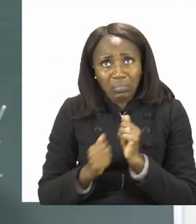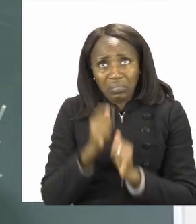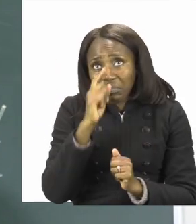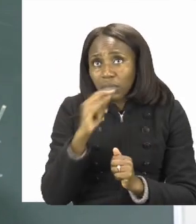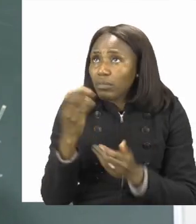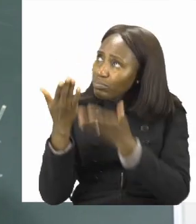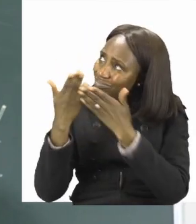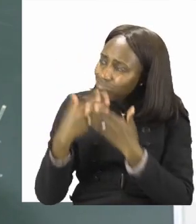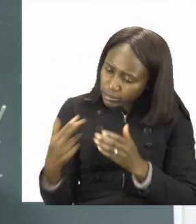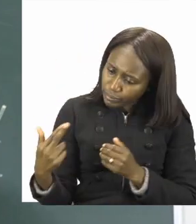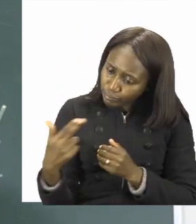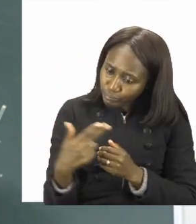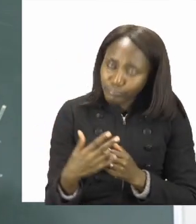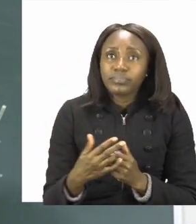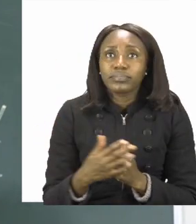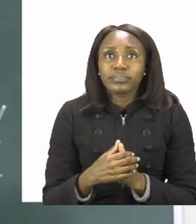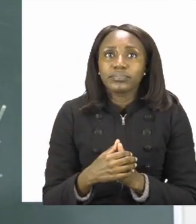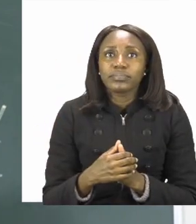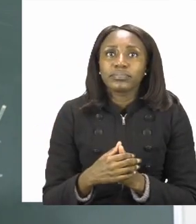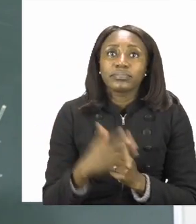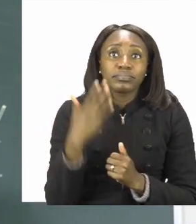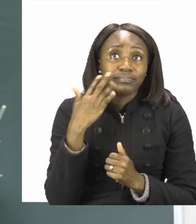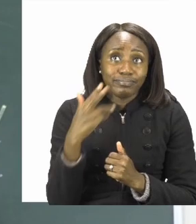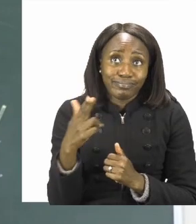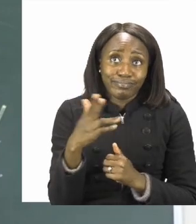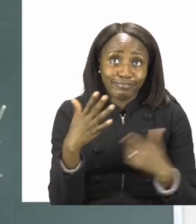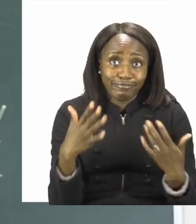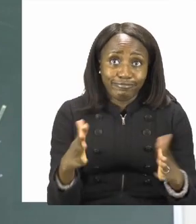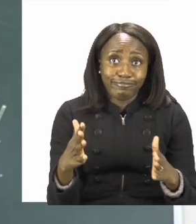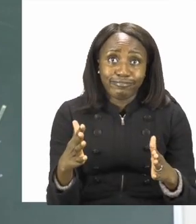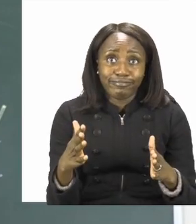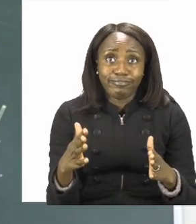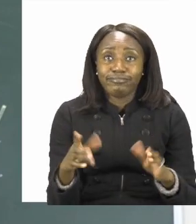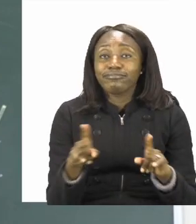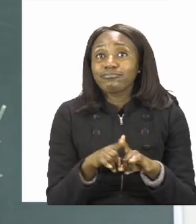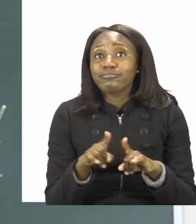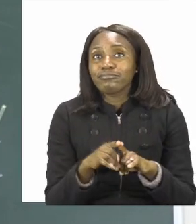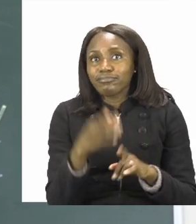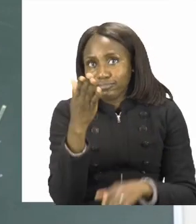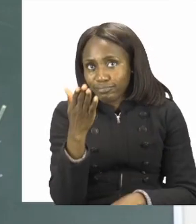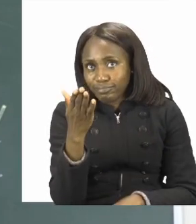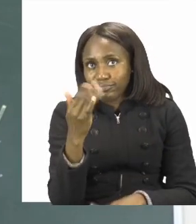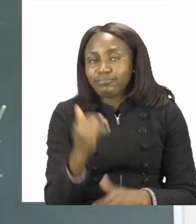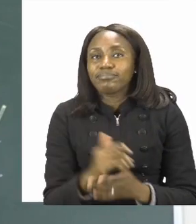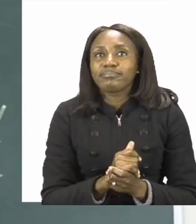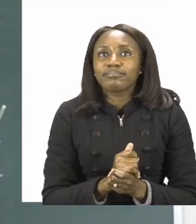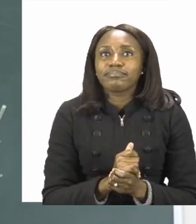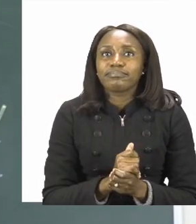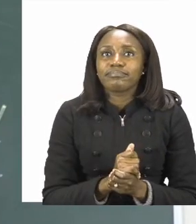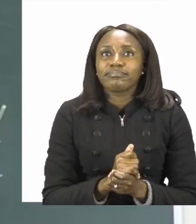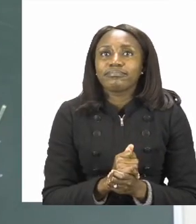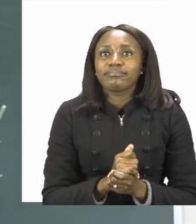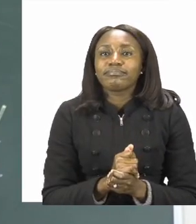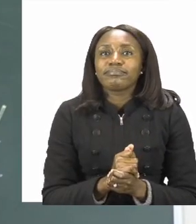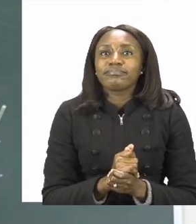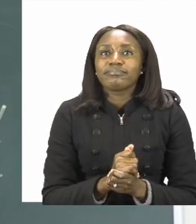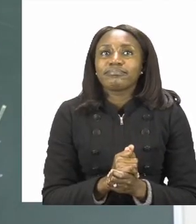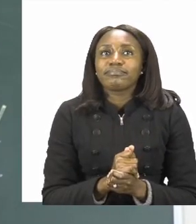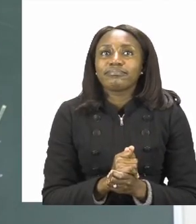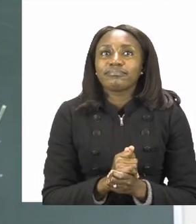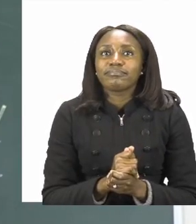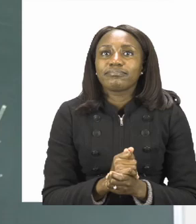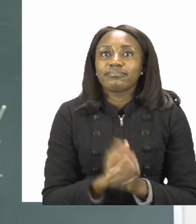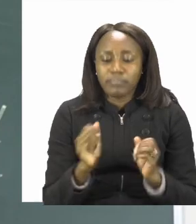you. When you're done cutting your puzzle, it will have pieces that you have to now put